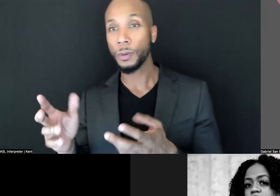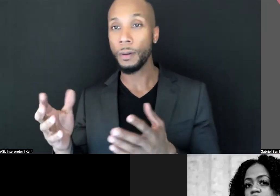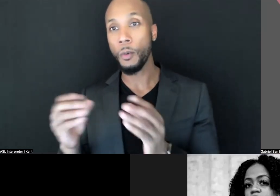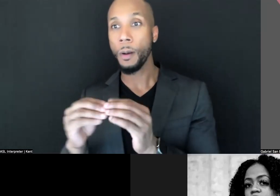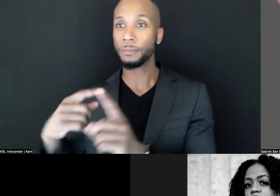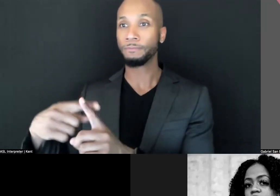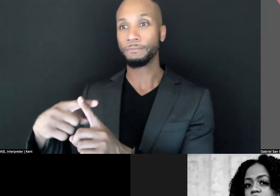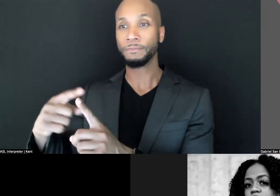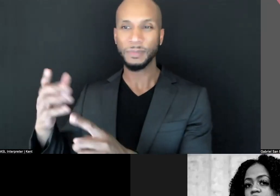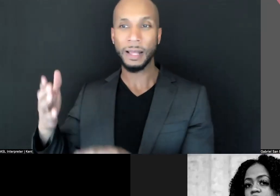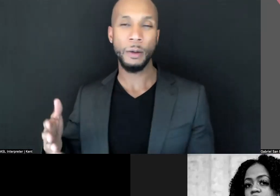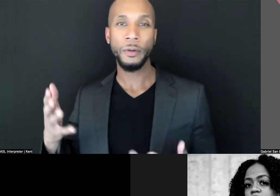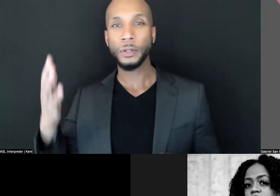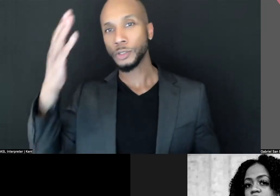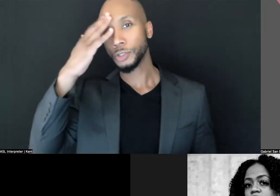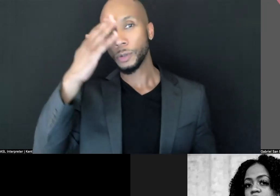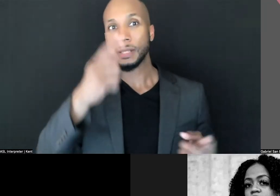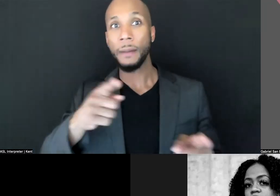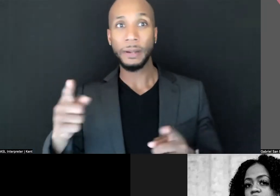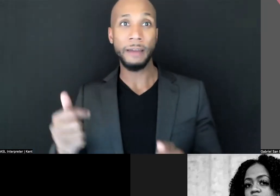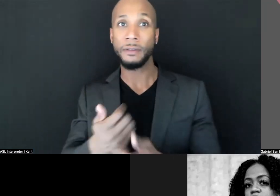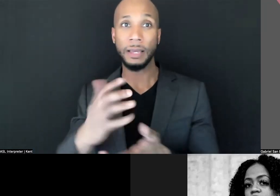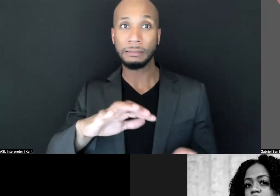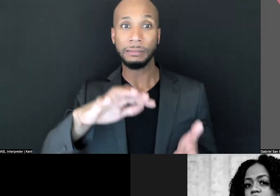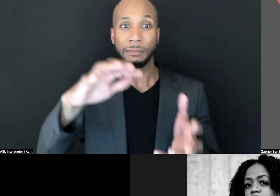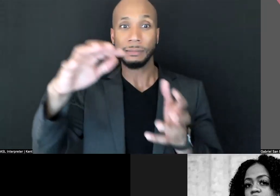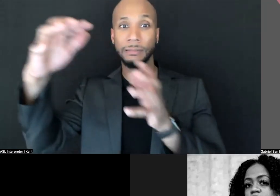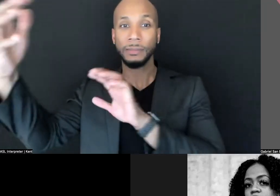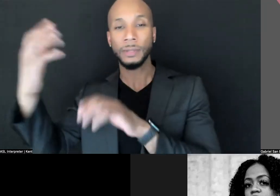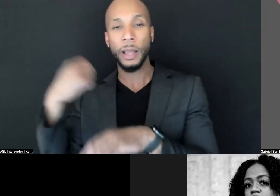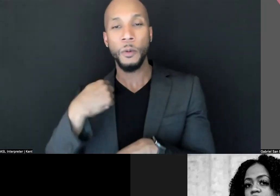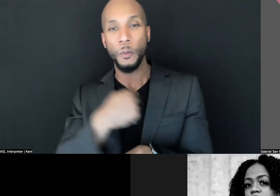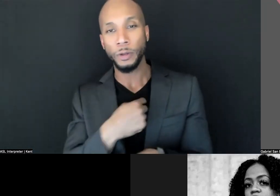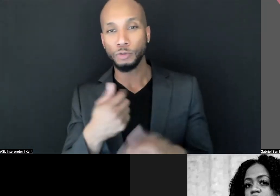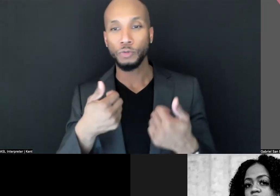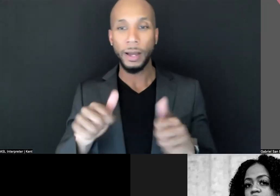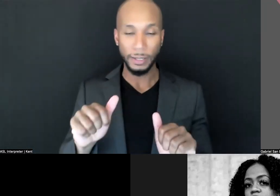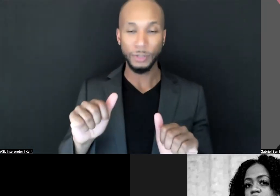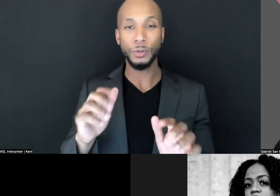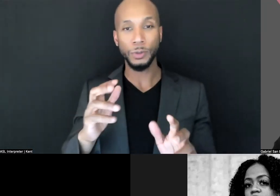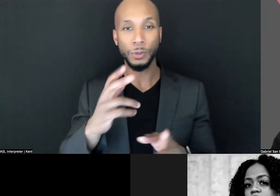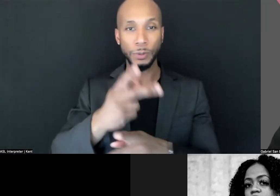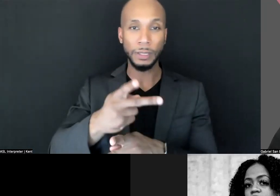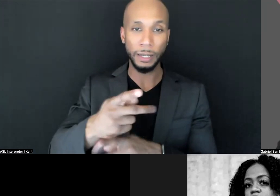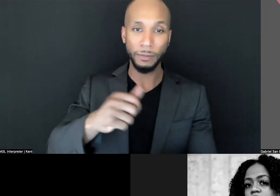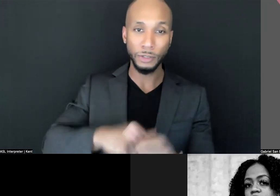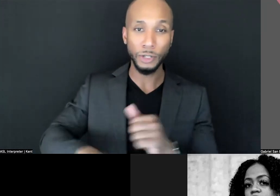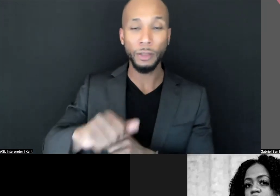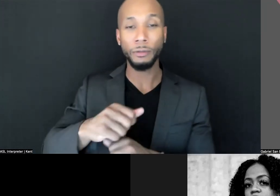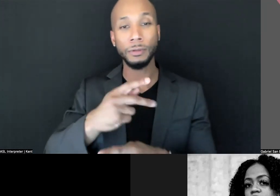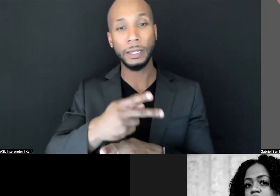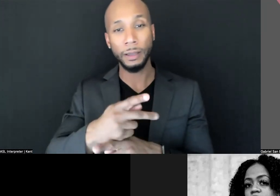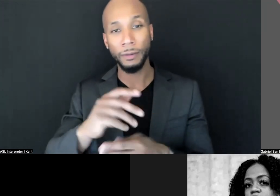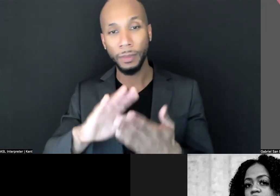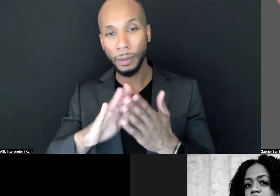know this is happening and the sky's falling, and we're trying to take care of each other and take care of our